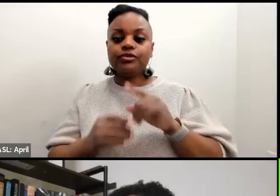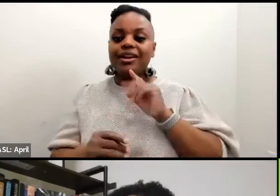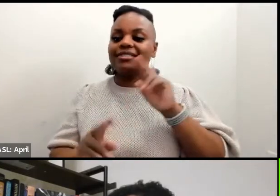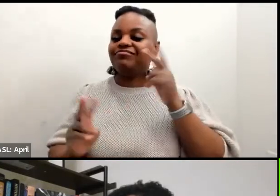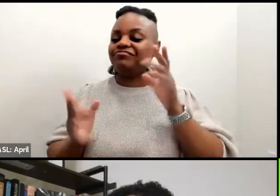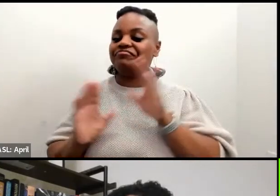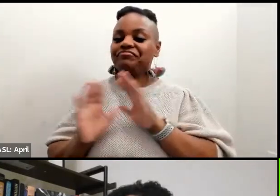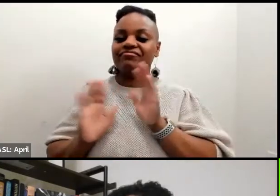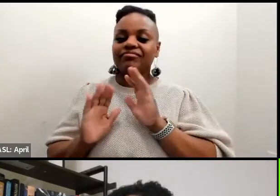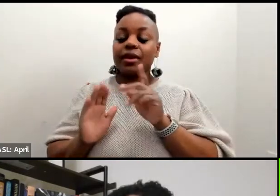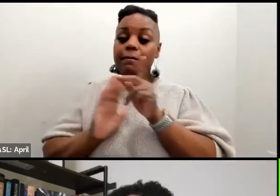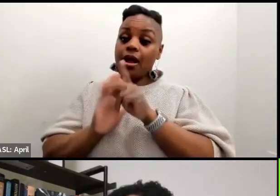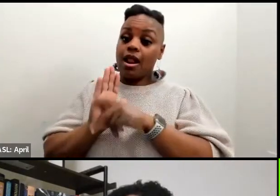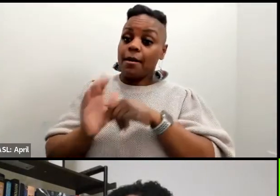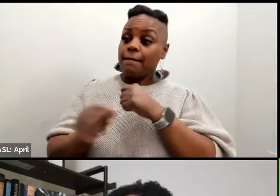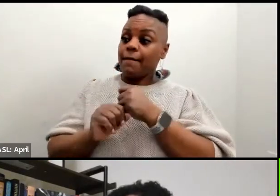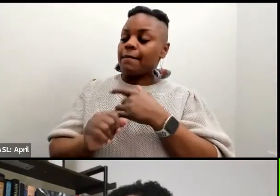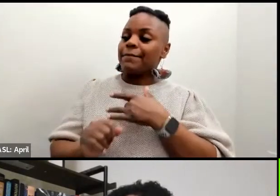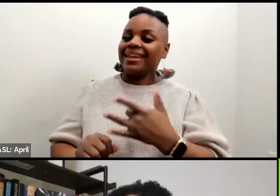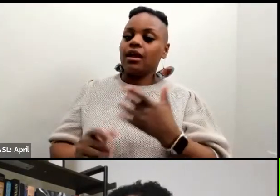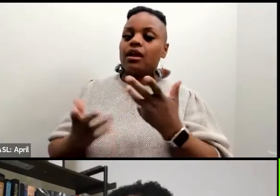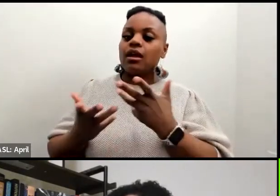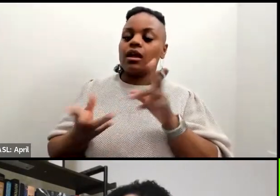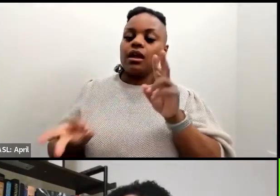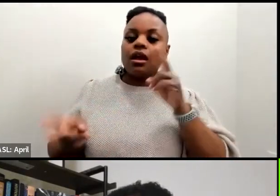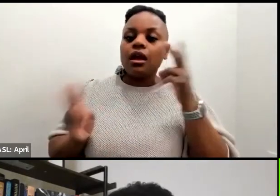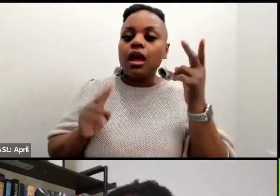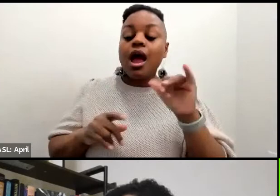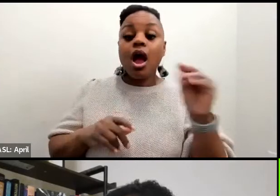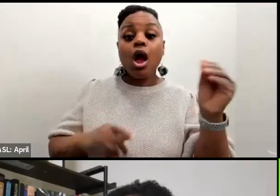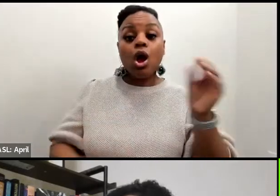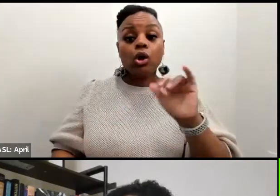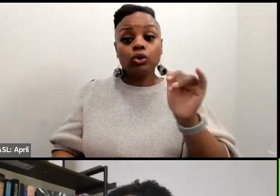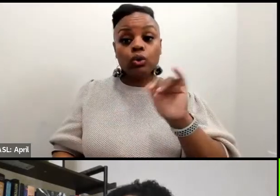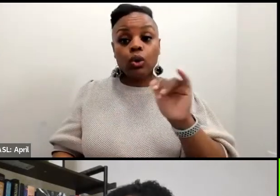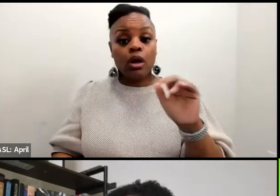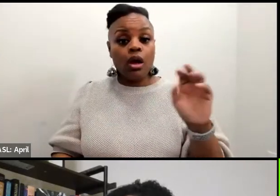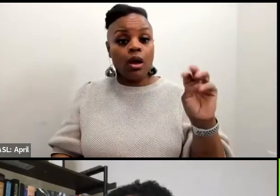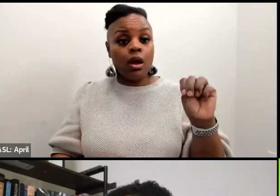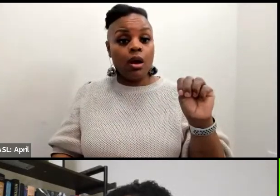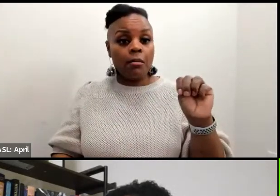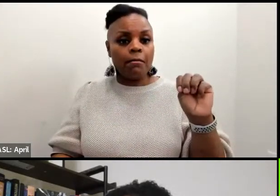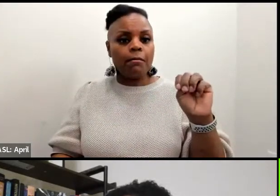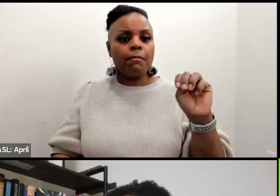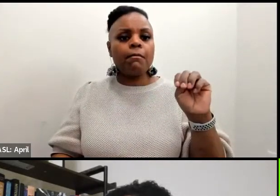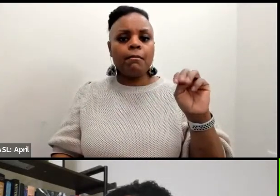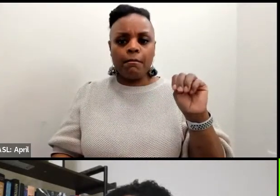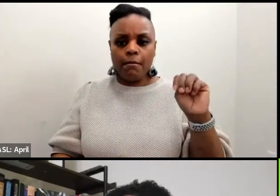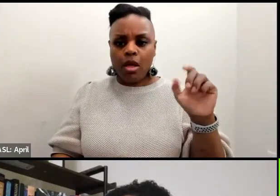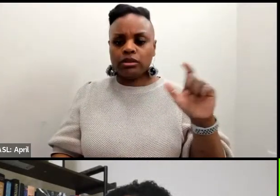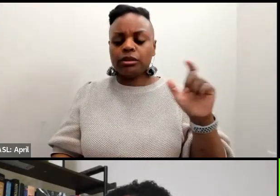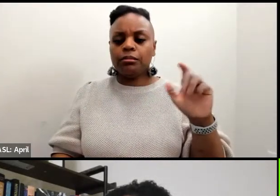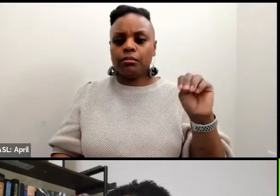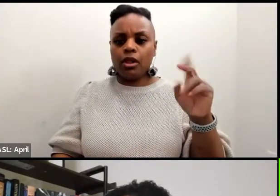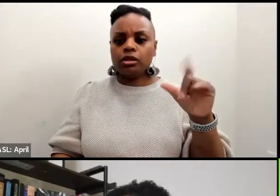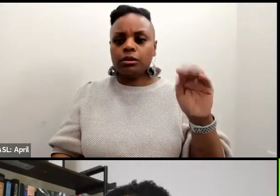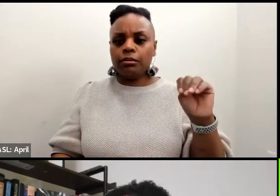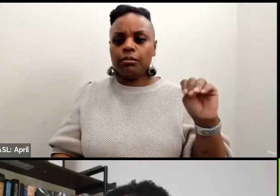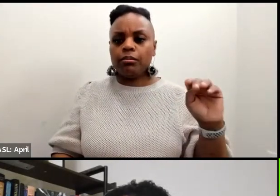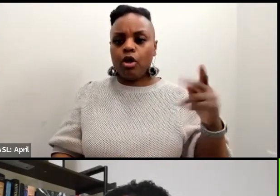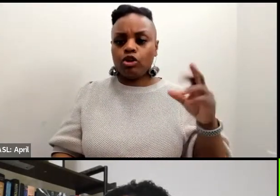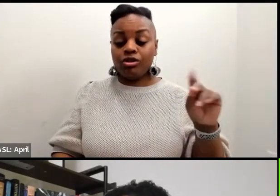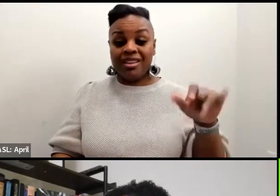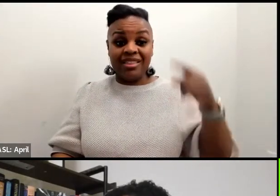Muslim Brotherhood was that they conflated the religious influence of the group with its political power. And political power in Egypt is rather fluid.